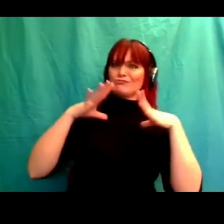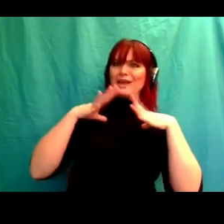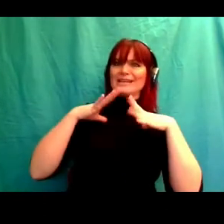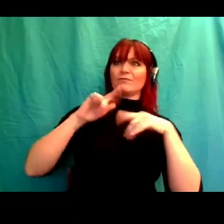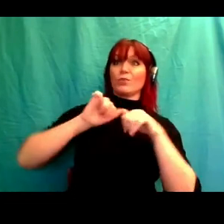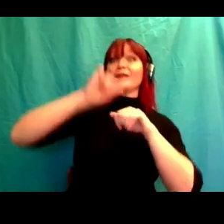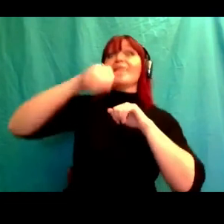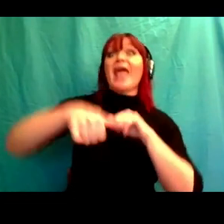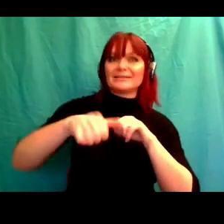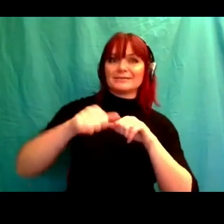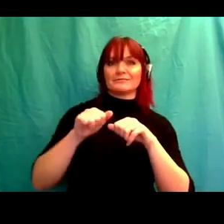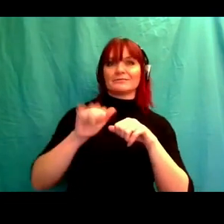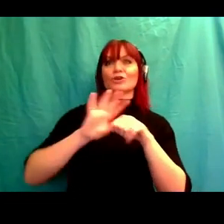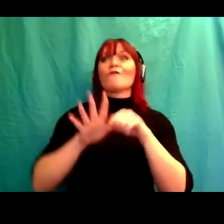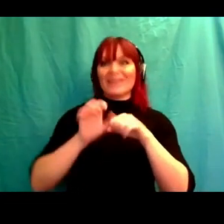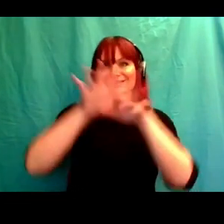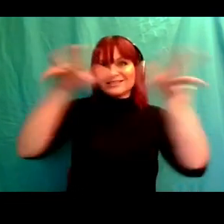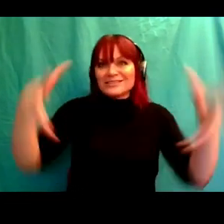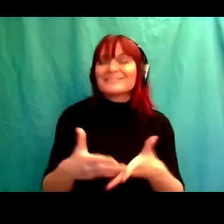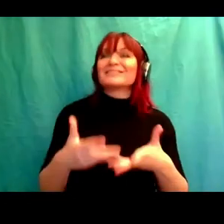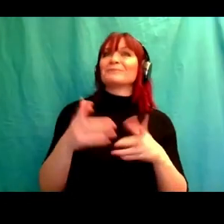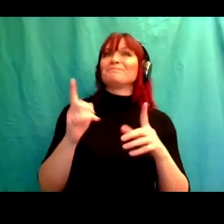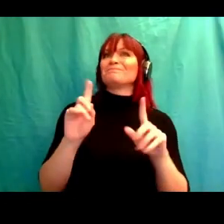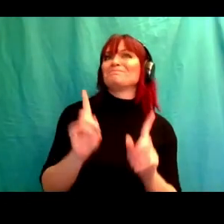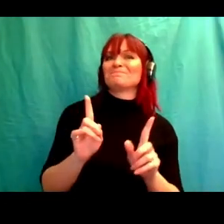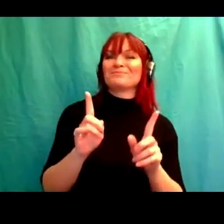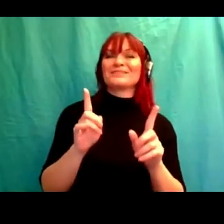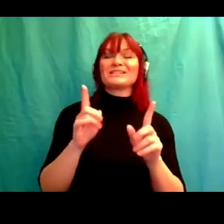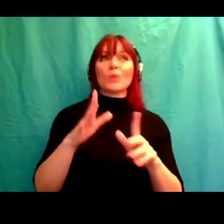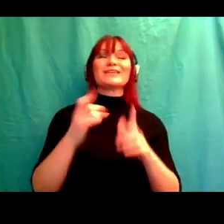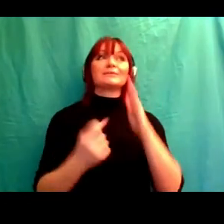inquiry to see all of its way through. So I think there is a really important need to